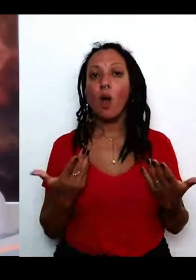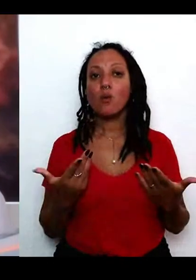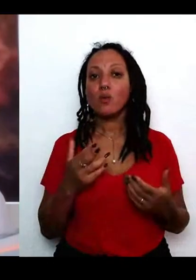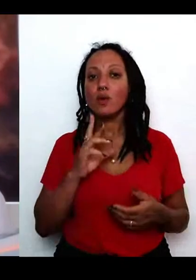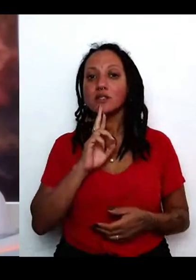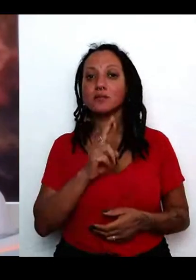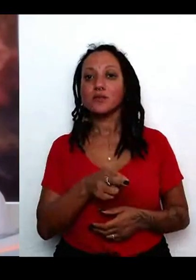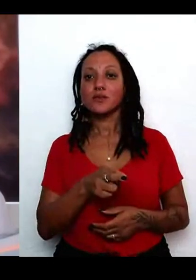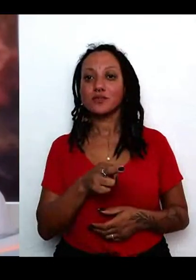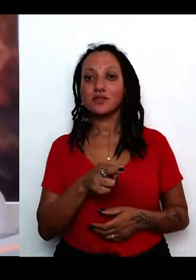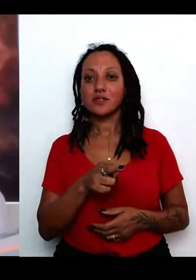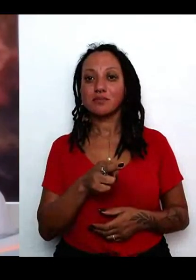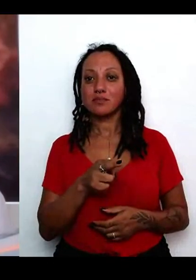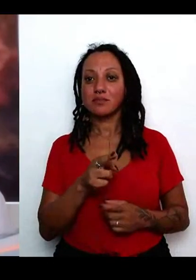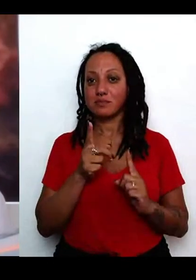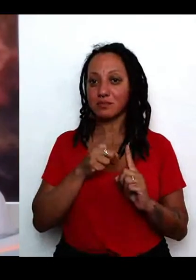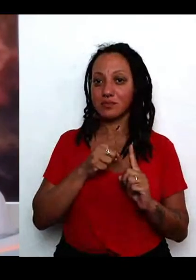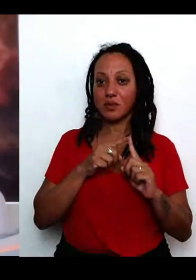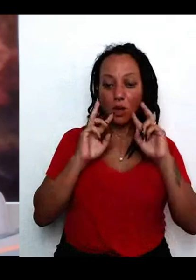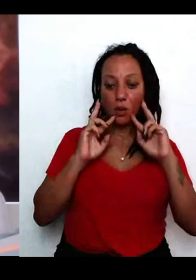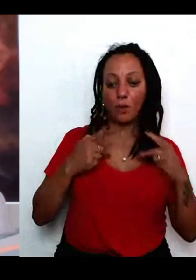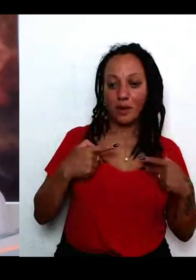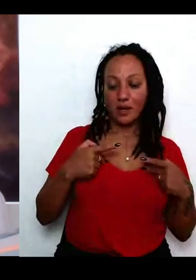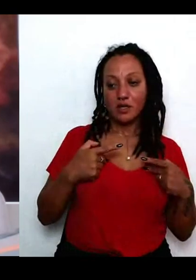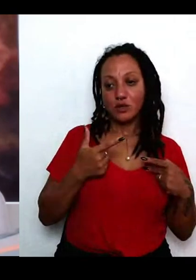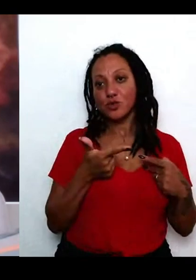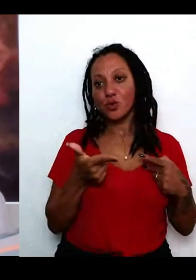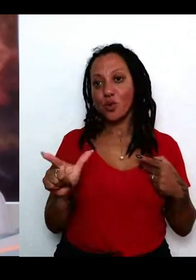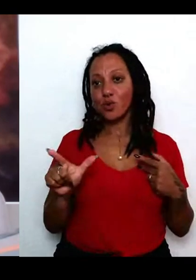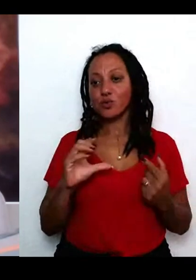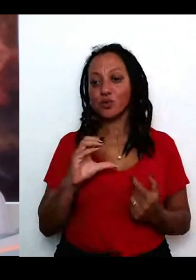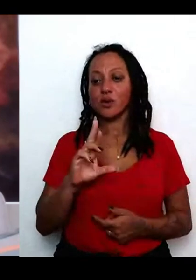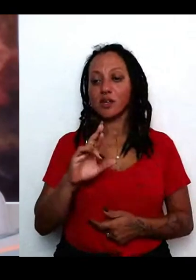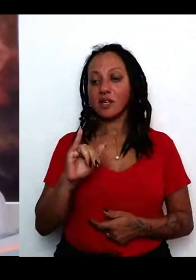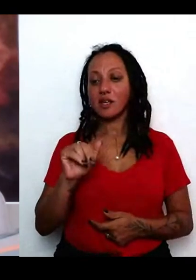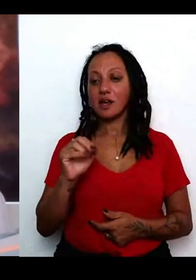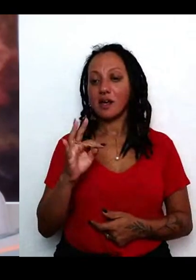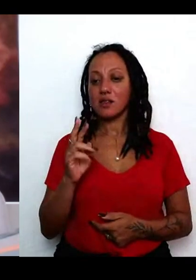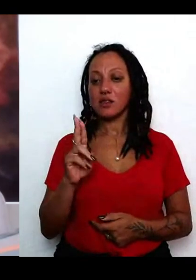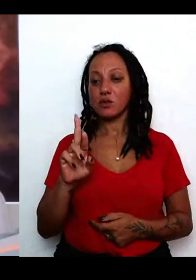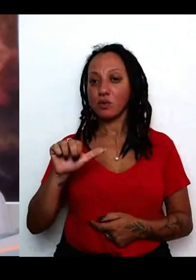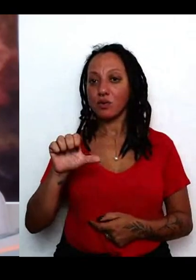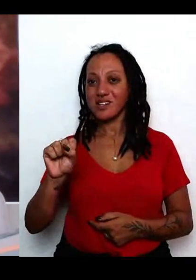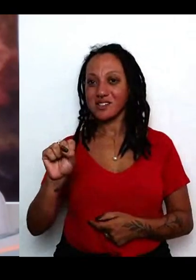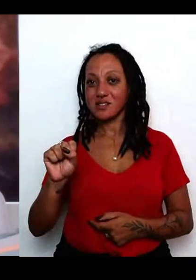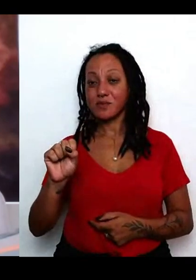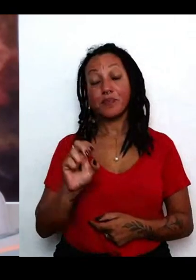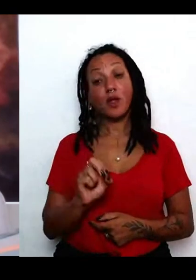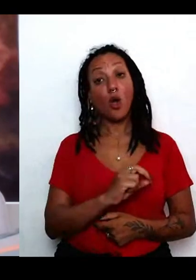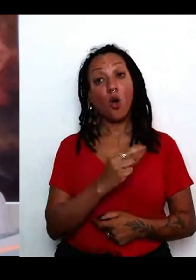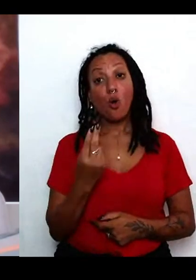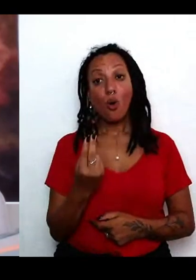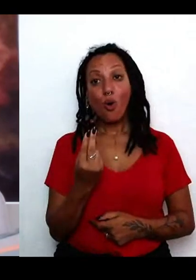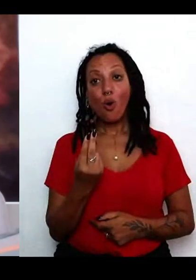the issue of dissolving and the gesture in my early atmospheres